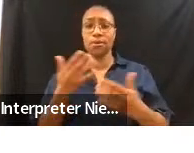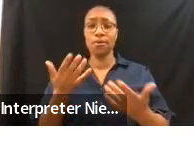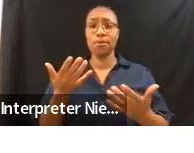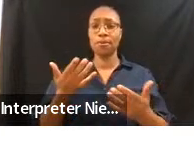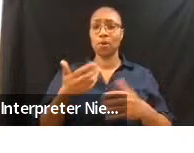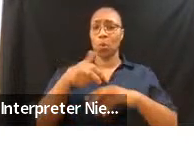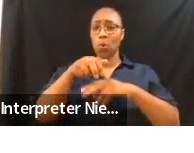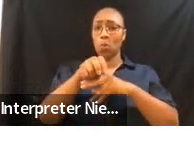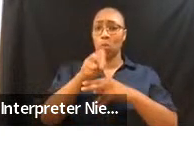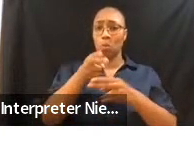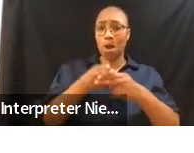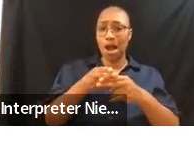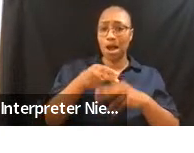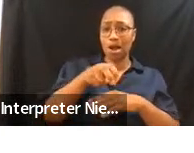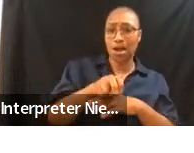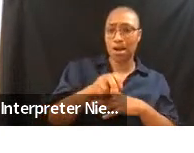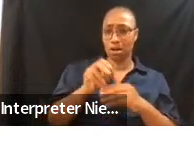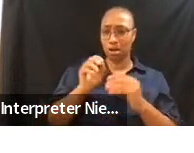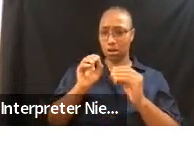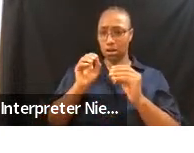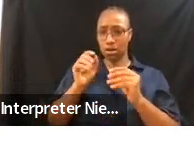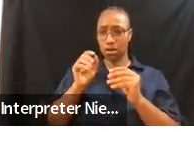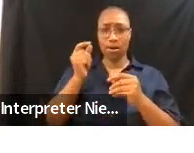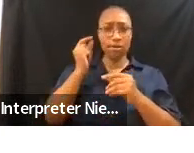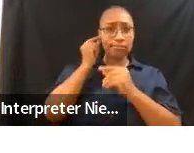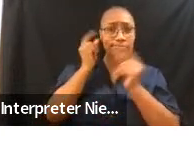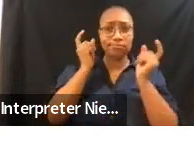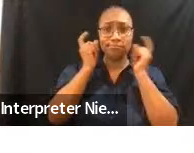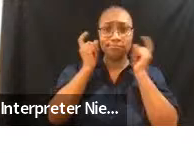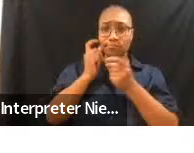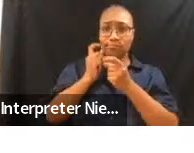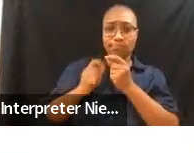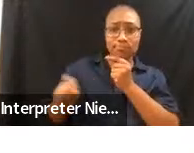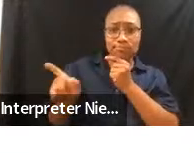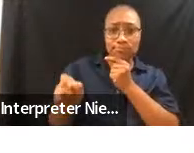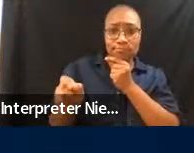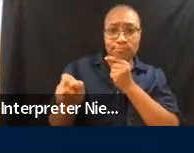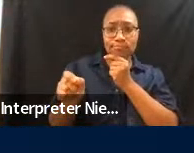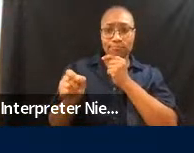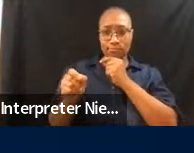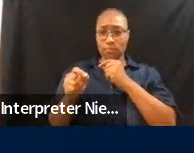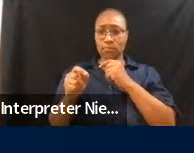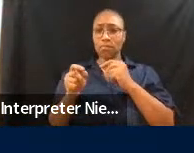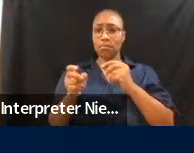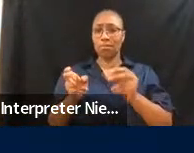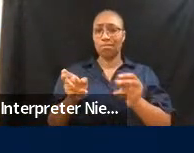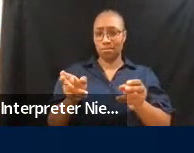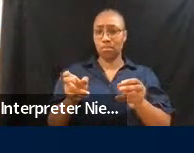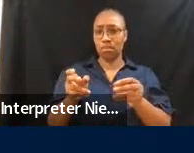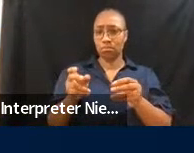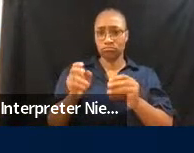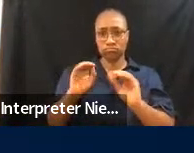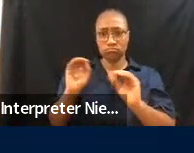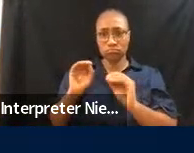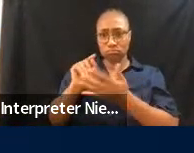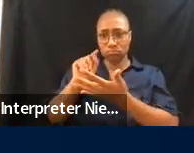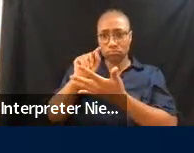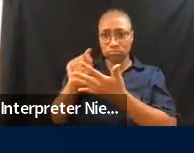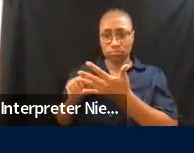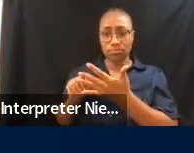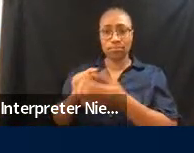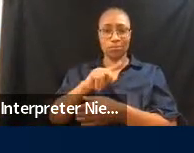as stethoscopes, forceps, or scalpels. Okay, so let's move on to the next slide, slide number